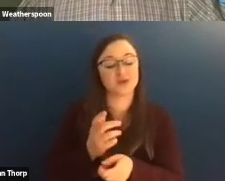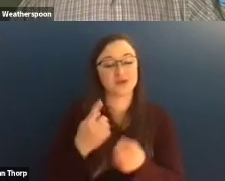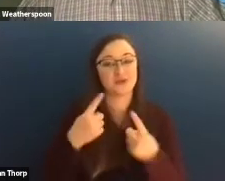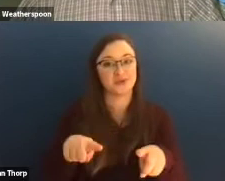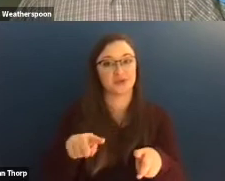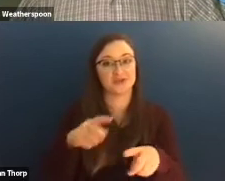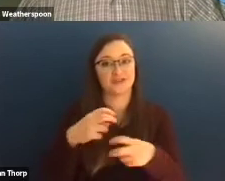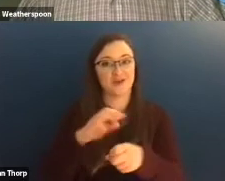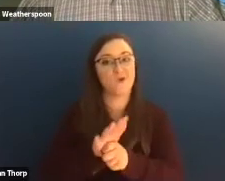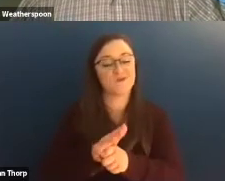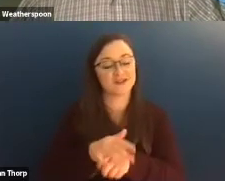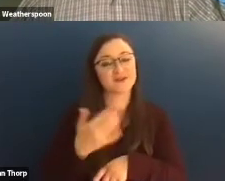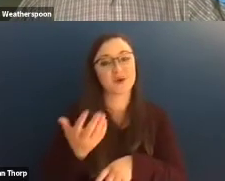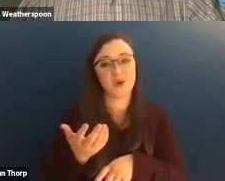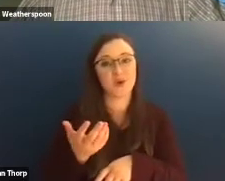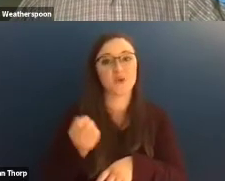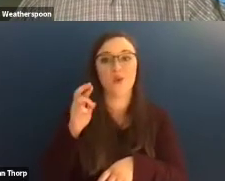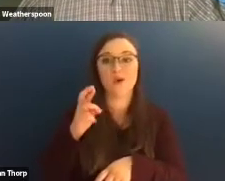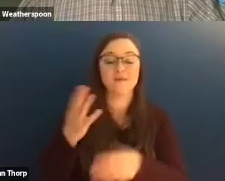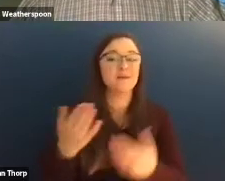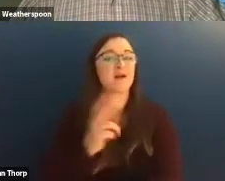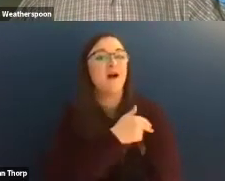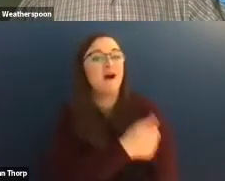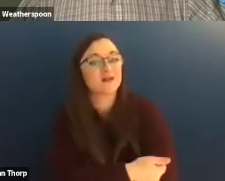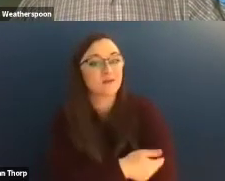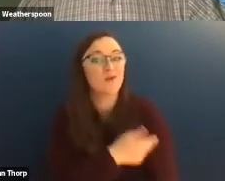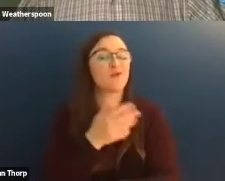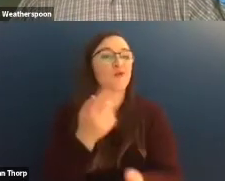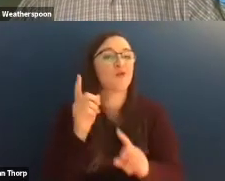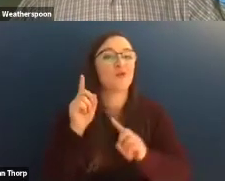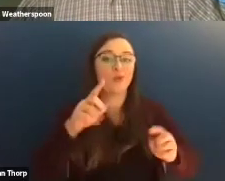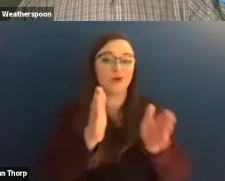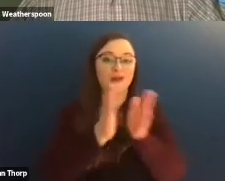now. And at a hospital, asking,